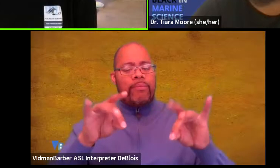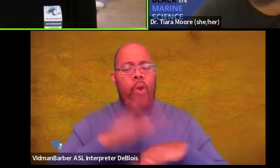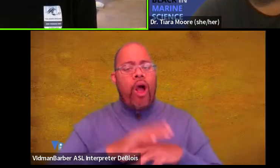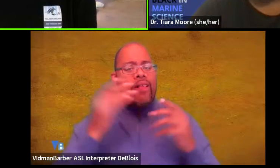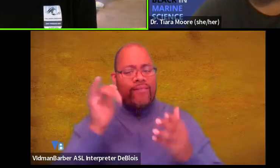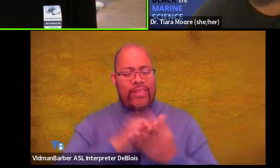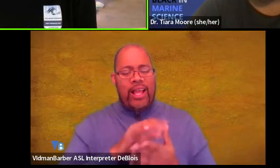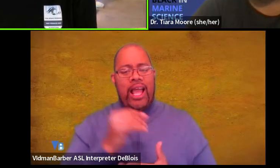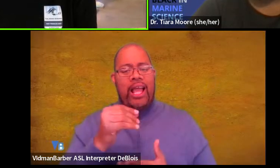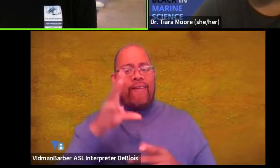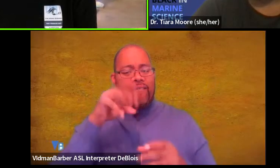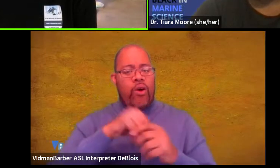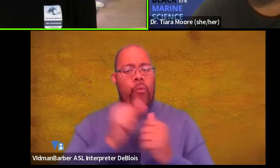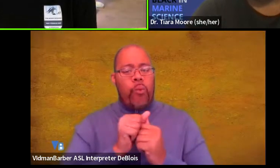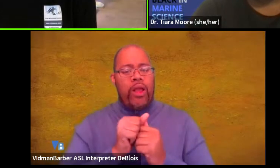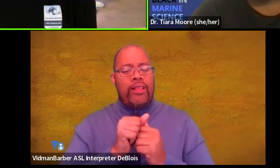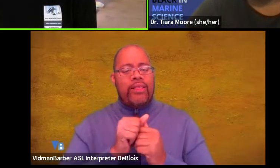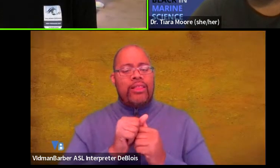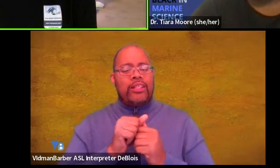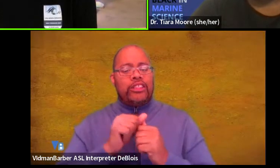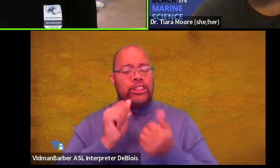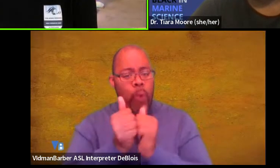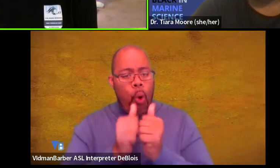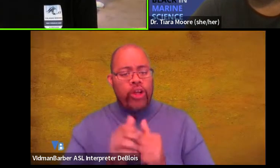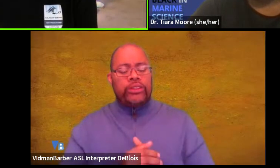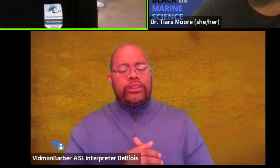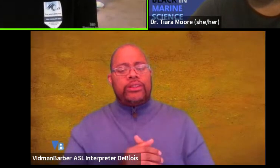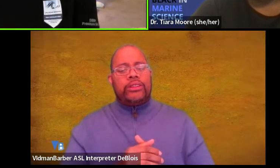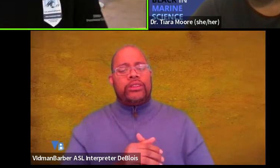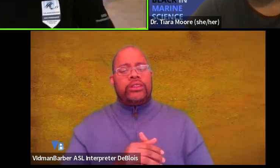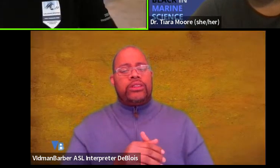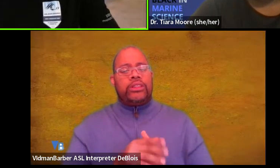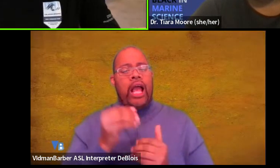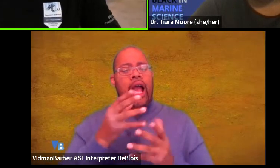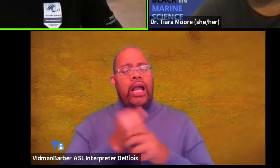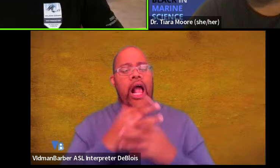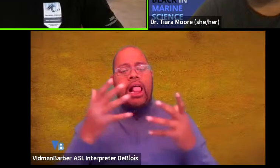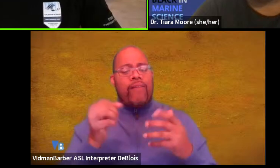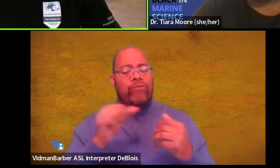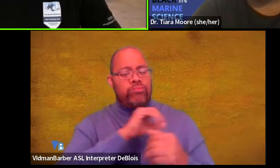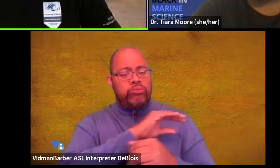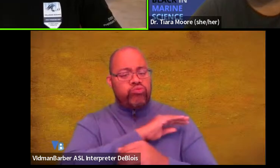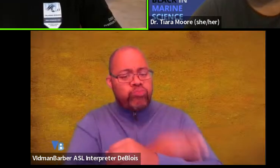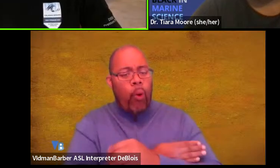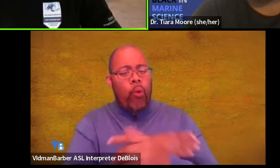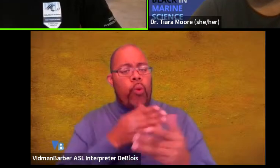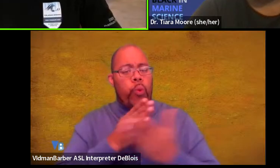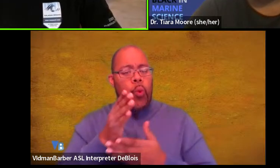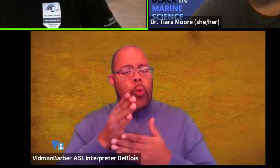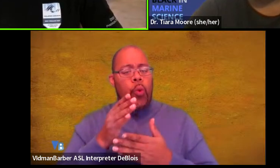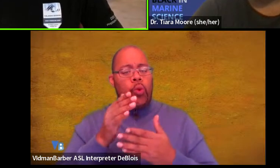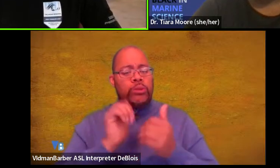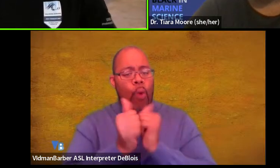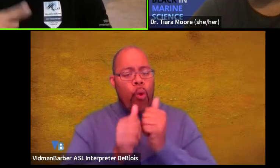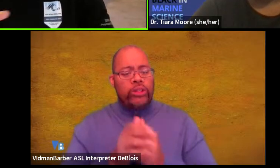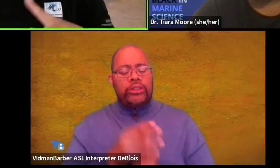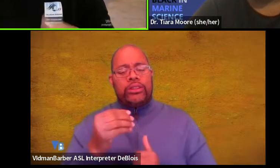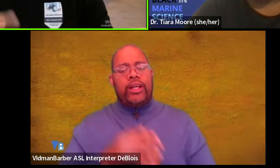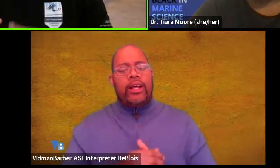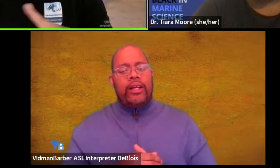lot of that and was involved in athletics and learned and got a lot of strength through athletics.